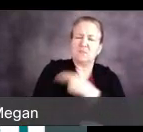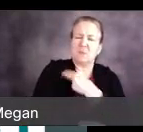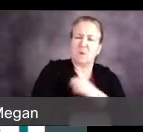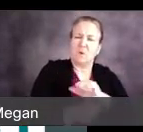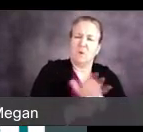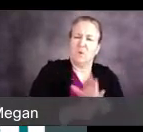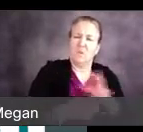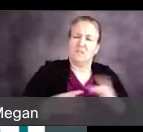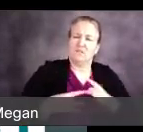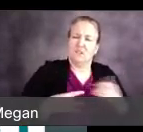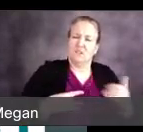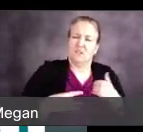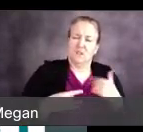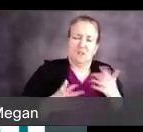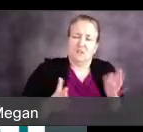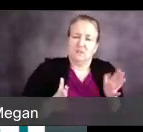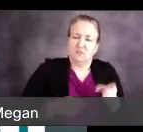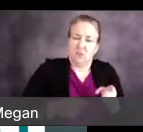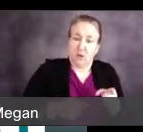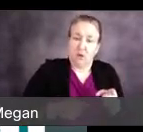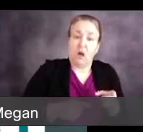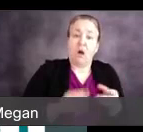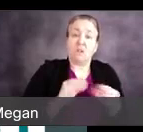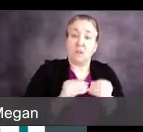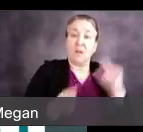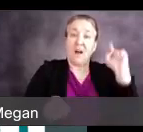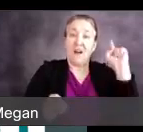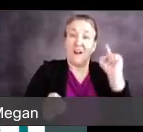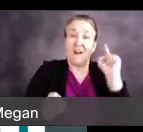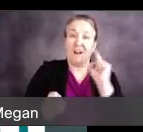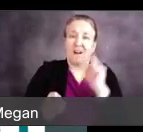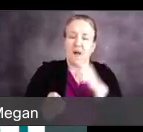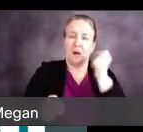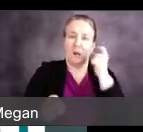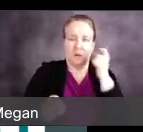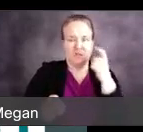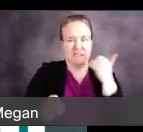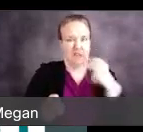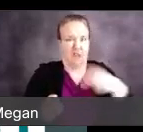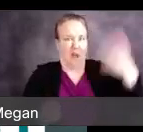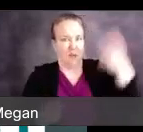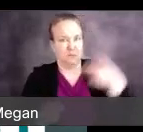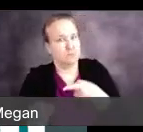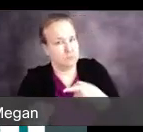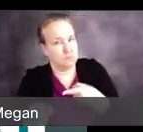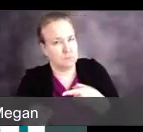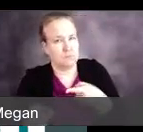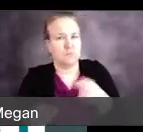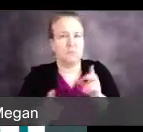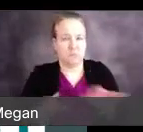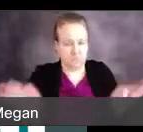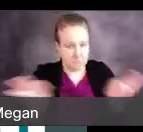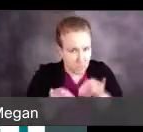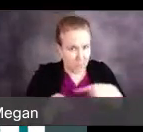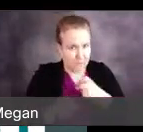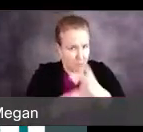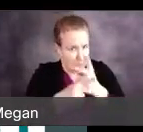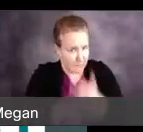COVID-19. So although these numbers are coming down, they are still quite high, and we need to be very, very